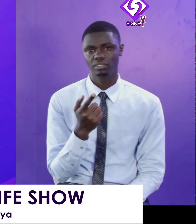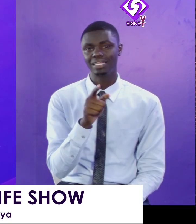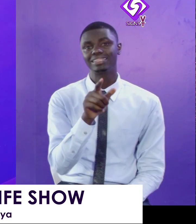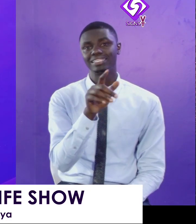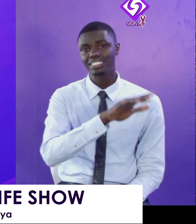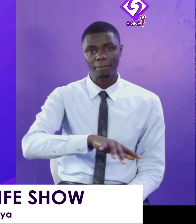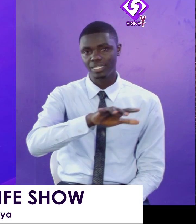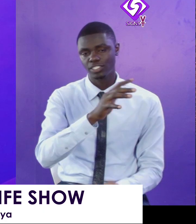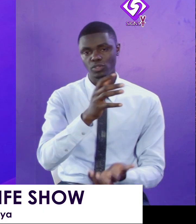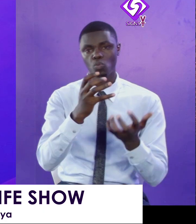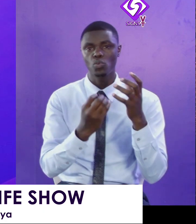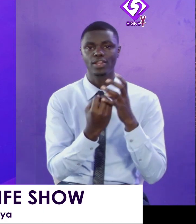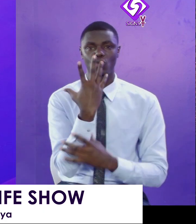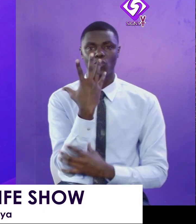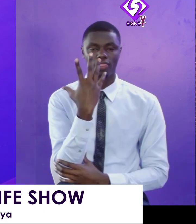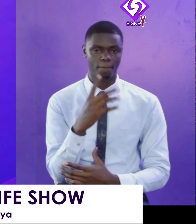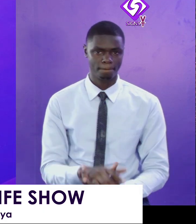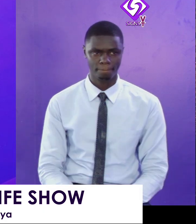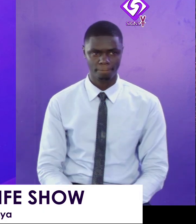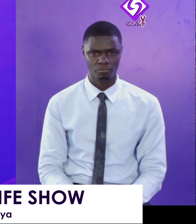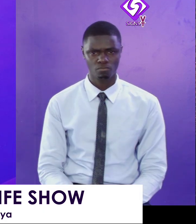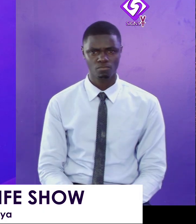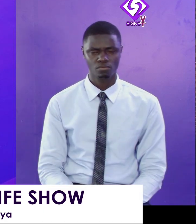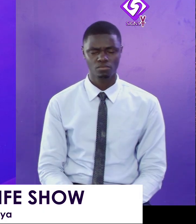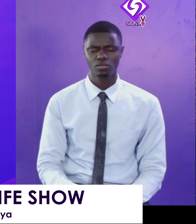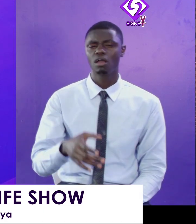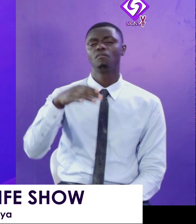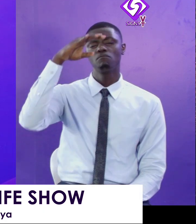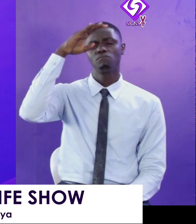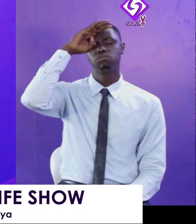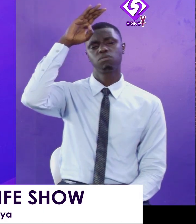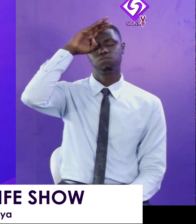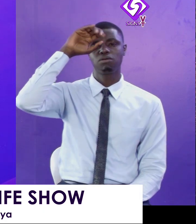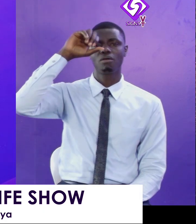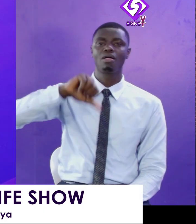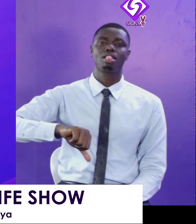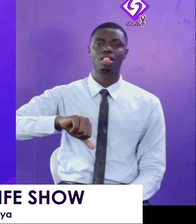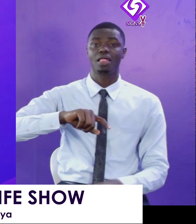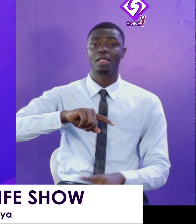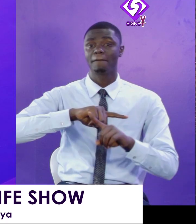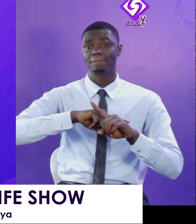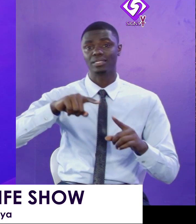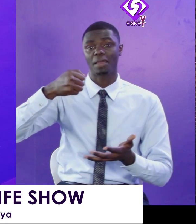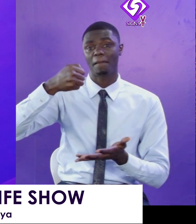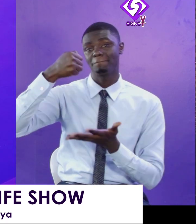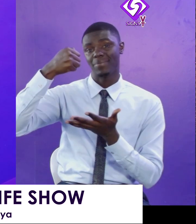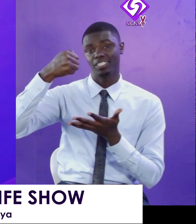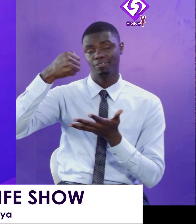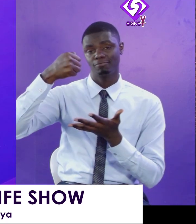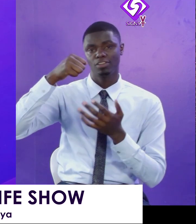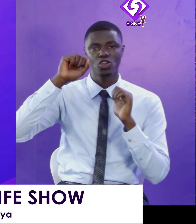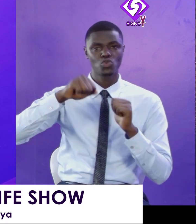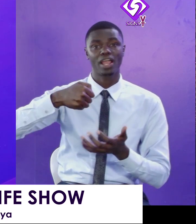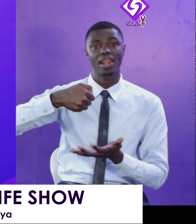in. Yeah. It is not good to drink, no, but budget. Did you know that you can